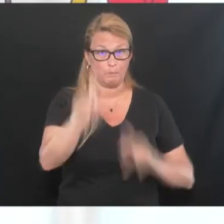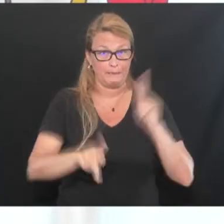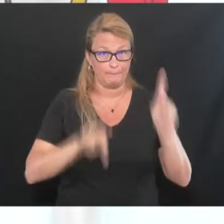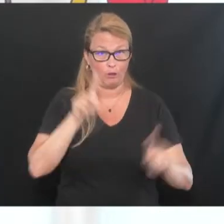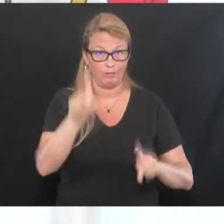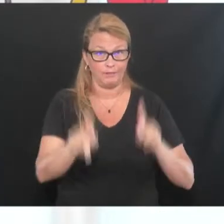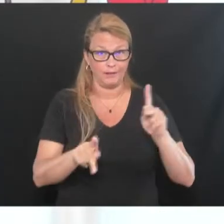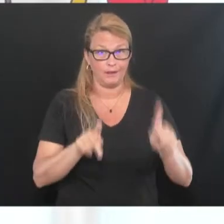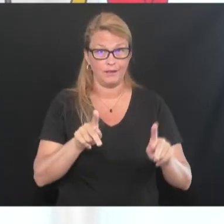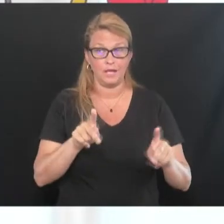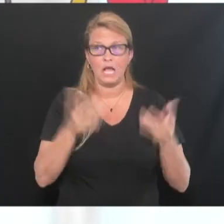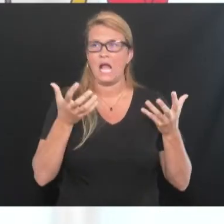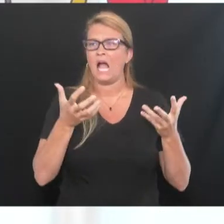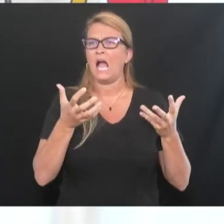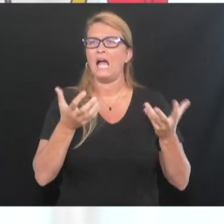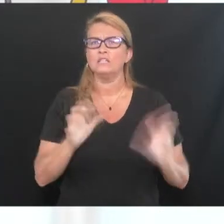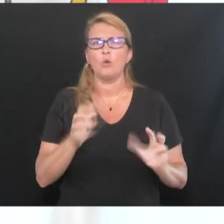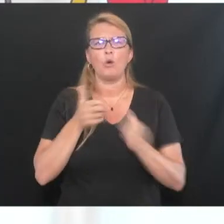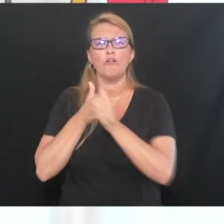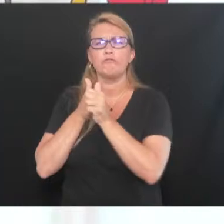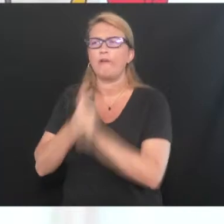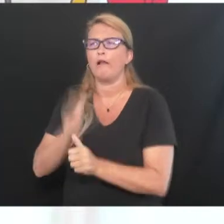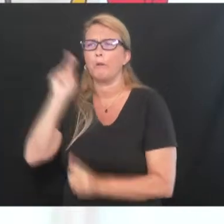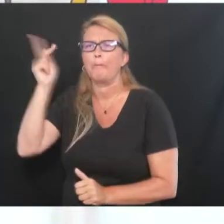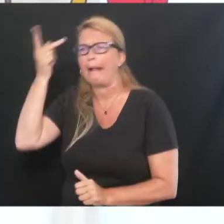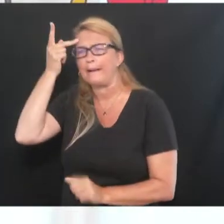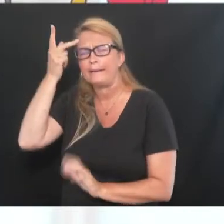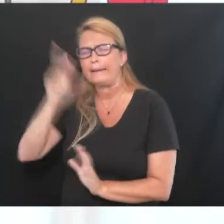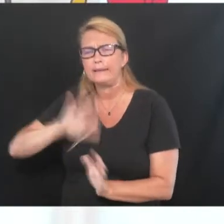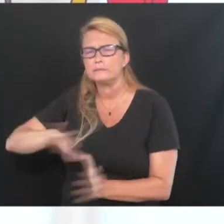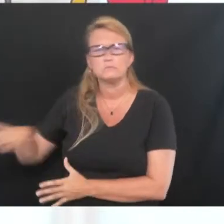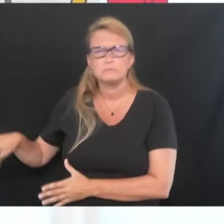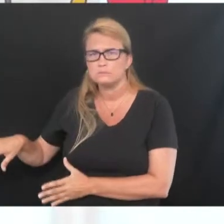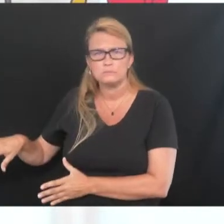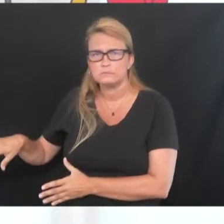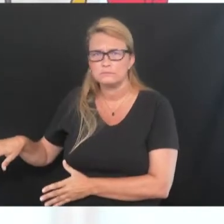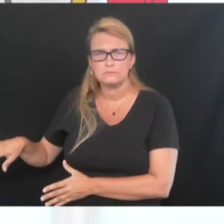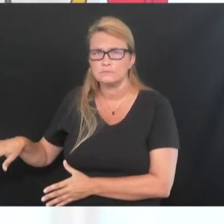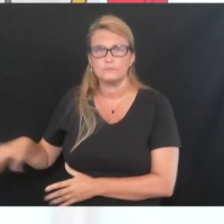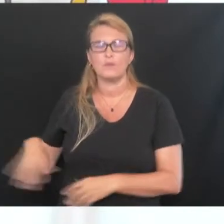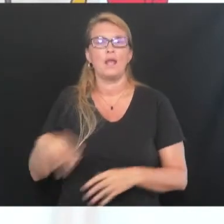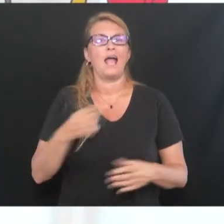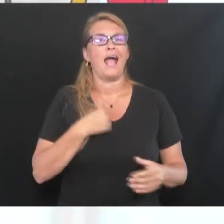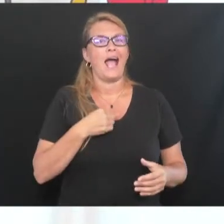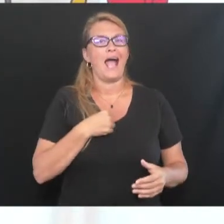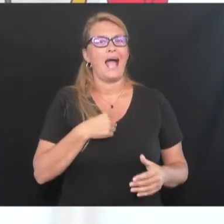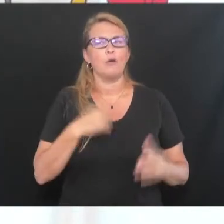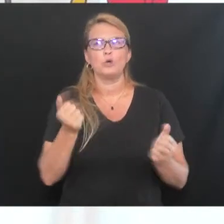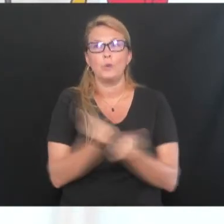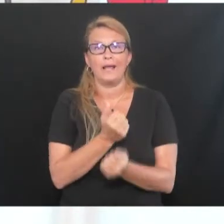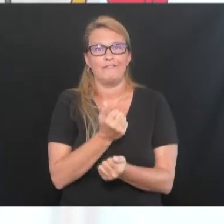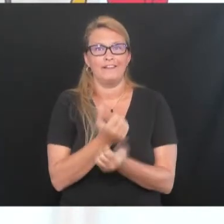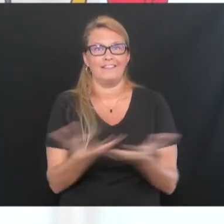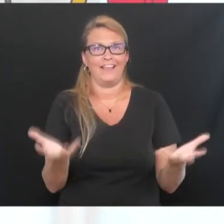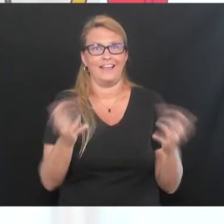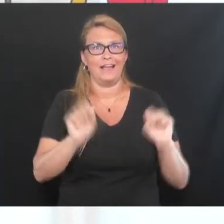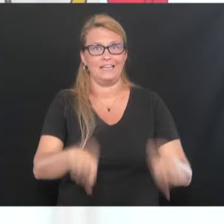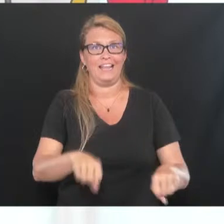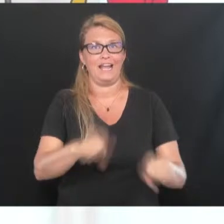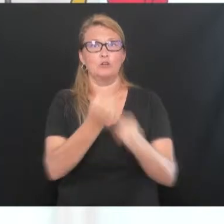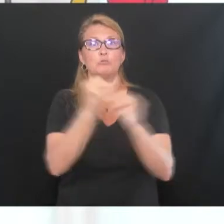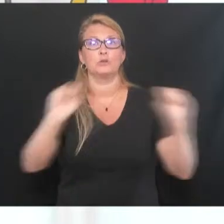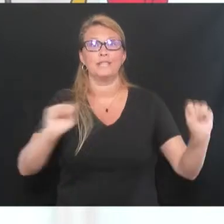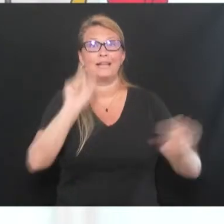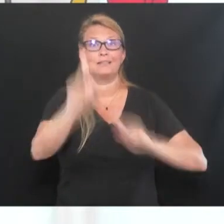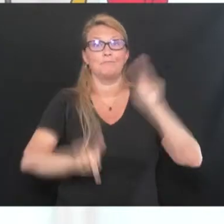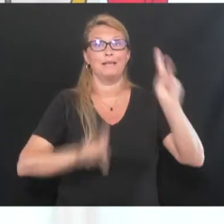that's politically right at all. There's no way. I'm going to do everything I possibly can to protect the people, but